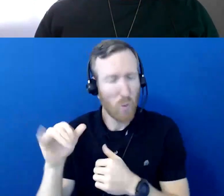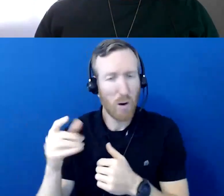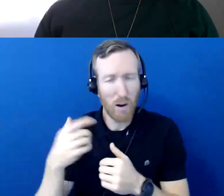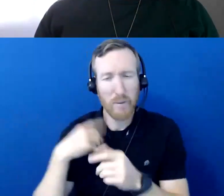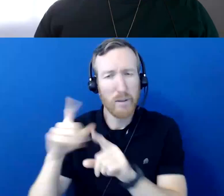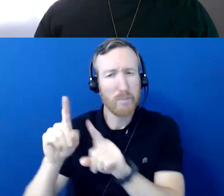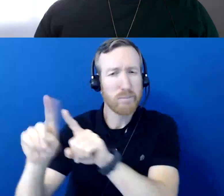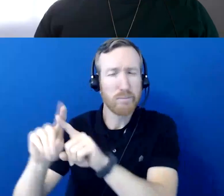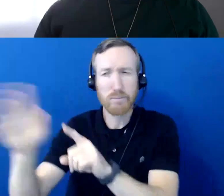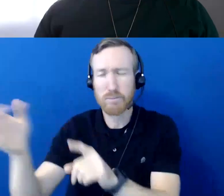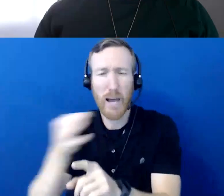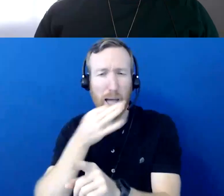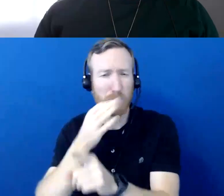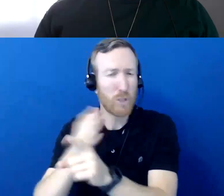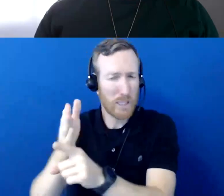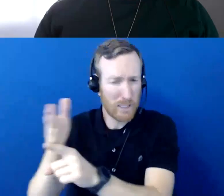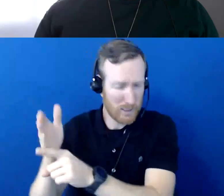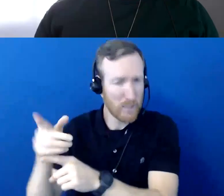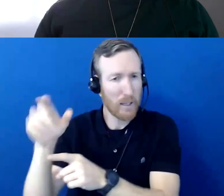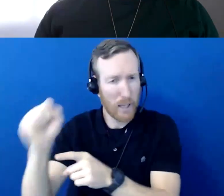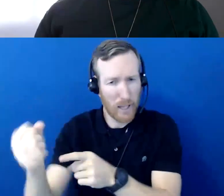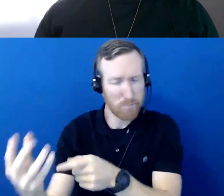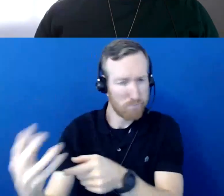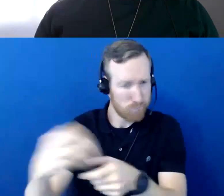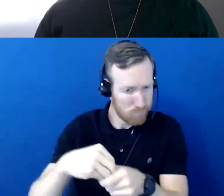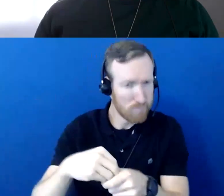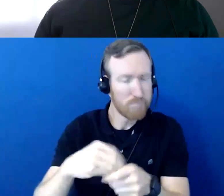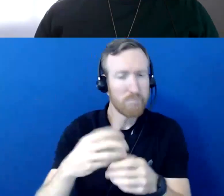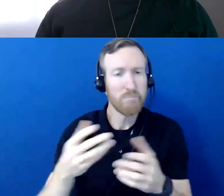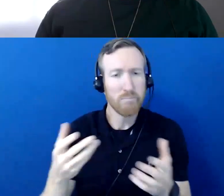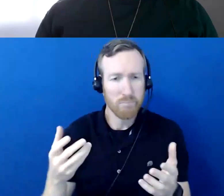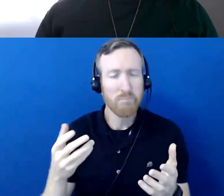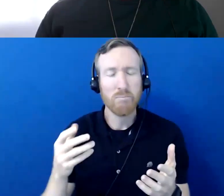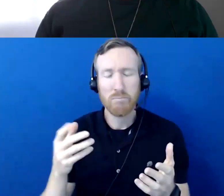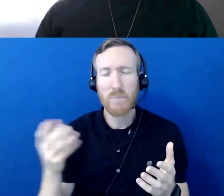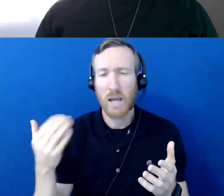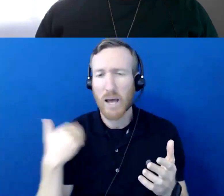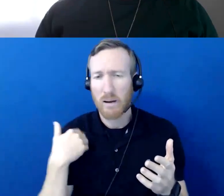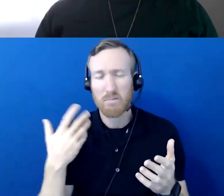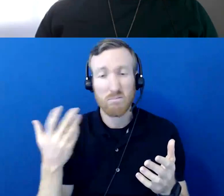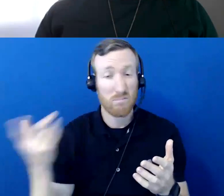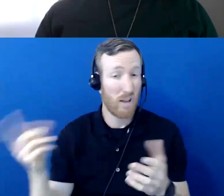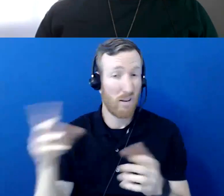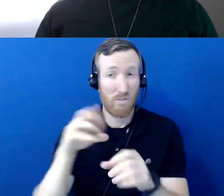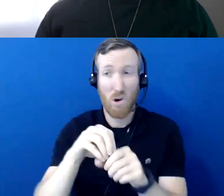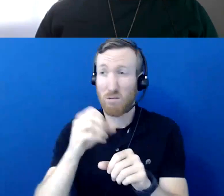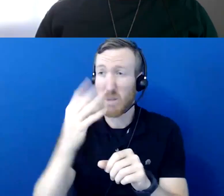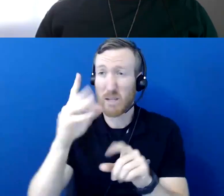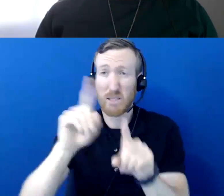of expertise. So they are probably present within many organizations as